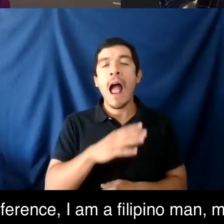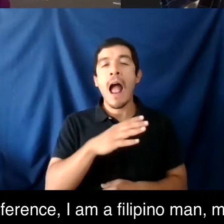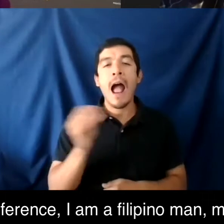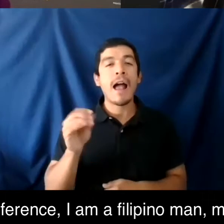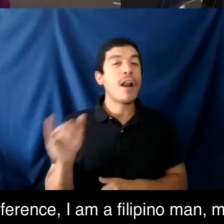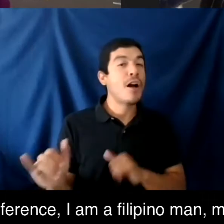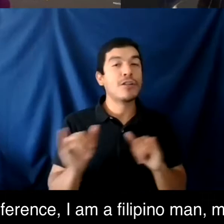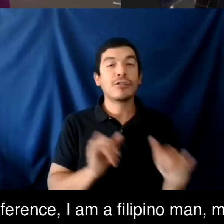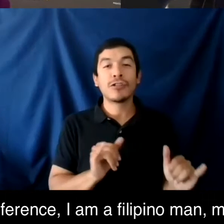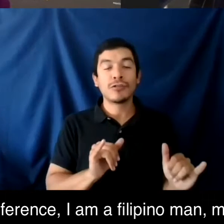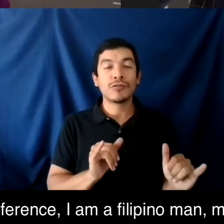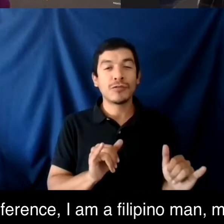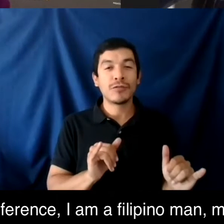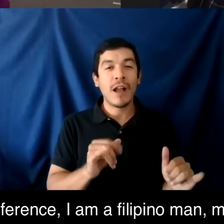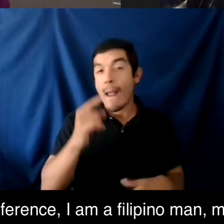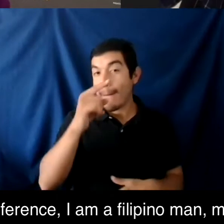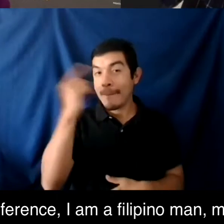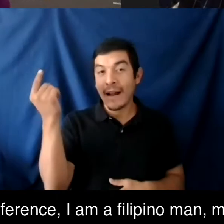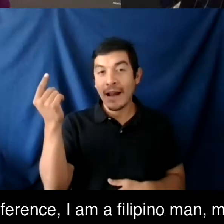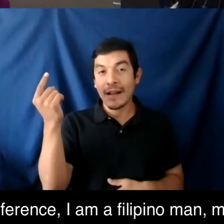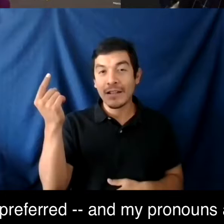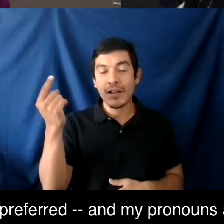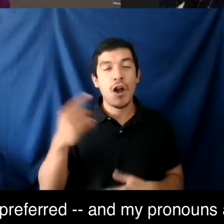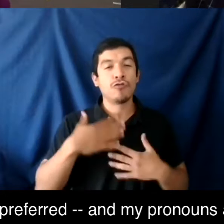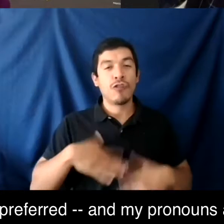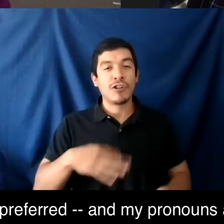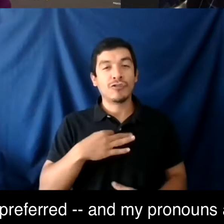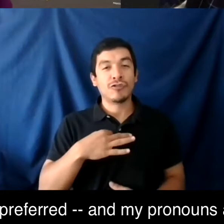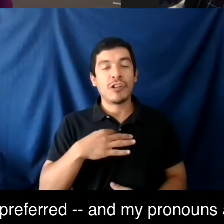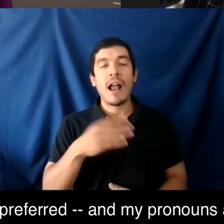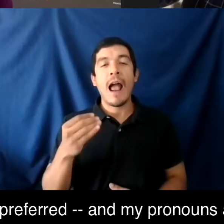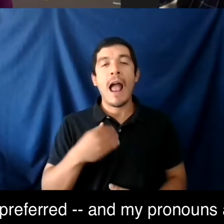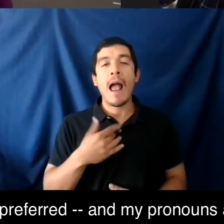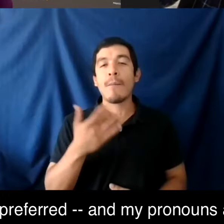also a black dress shirt, and my